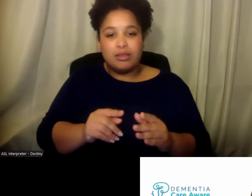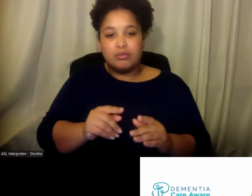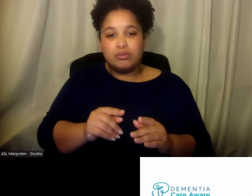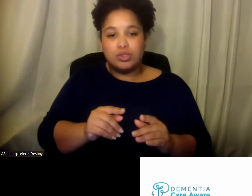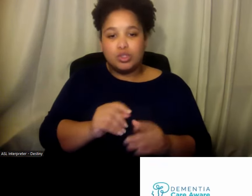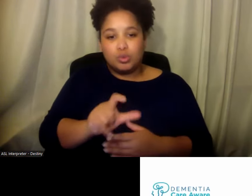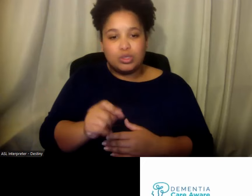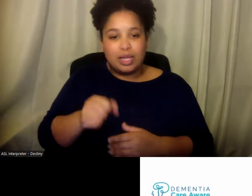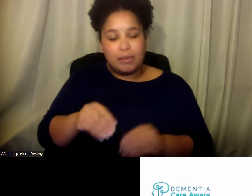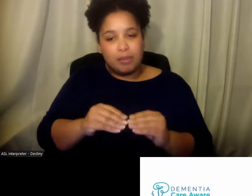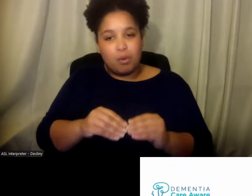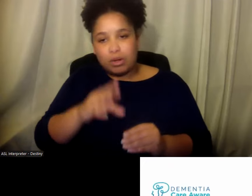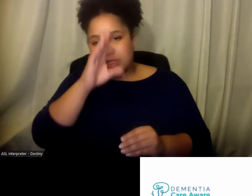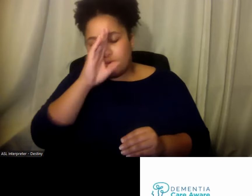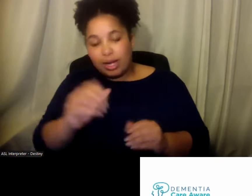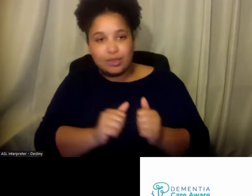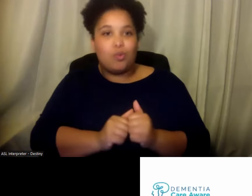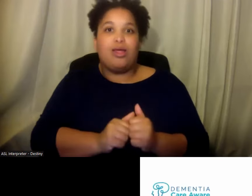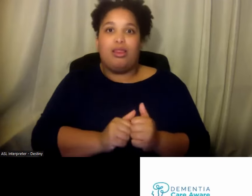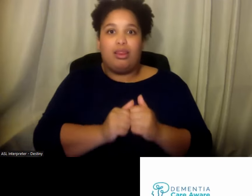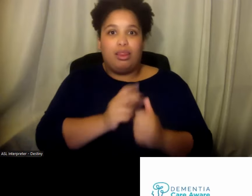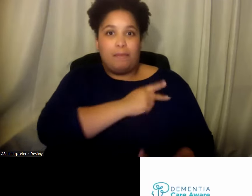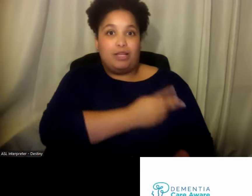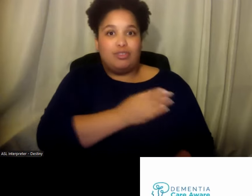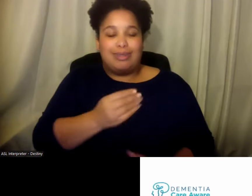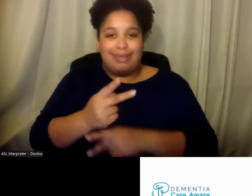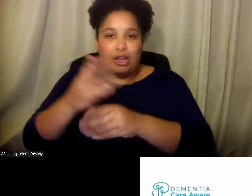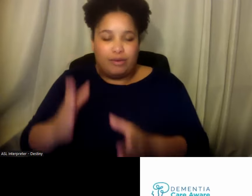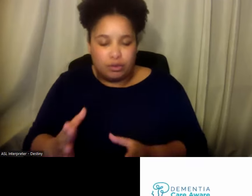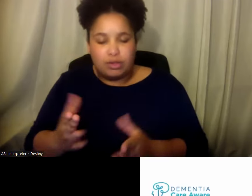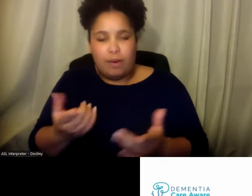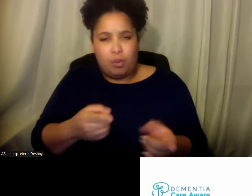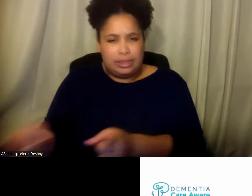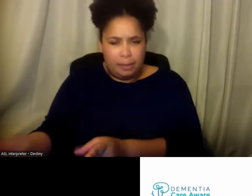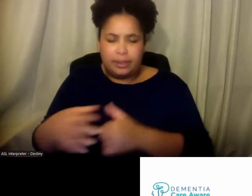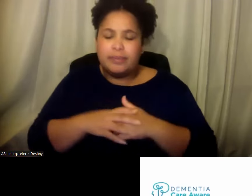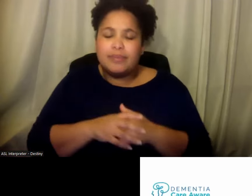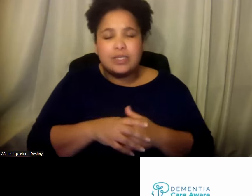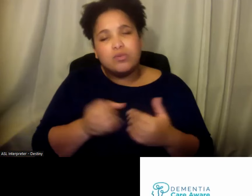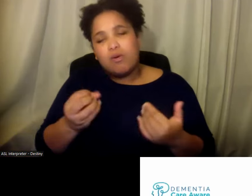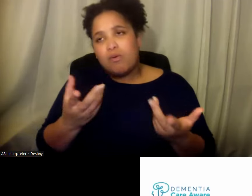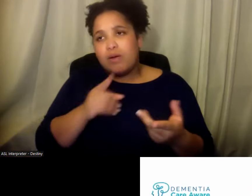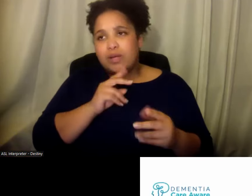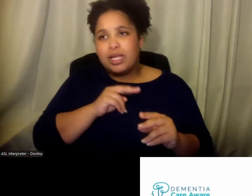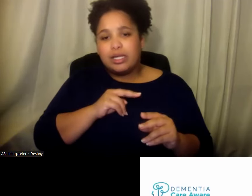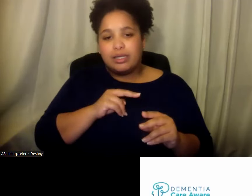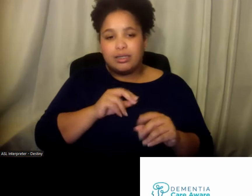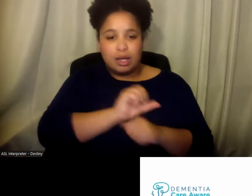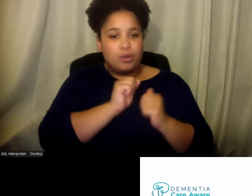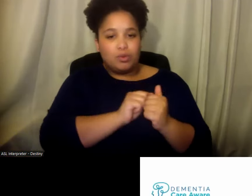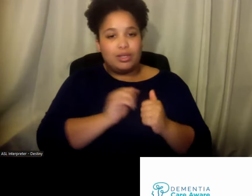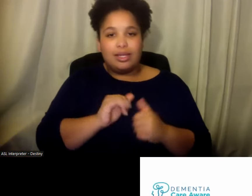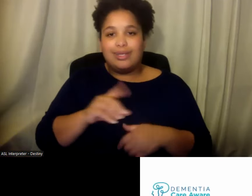direct with patients and caregivers that that's what's going on. And yeah, I totally look to colleagues here like